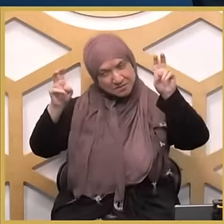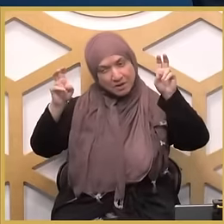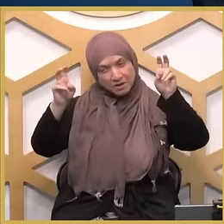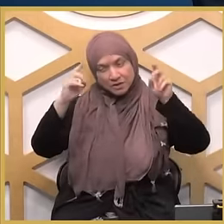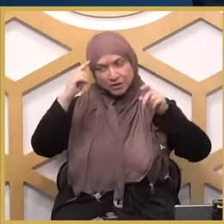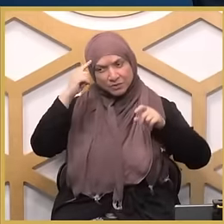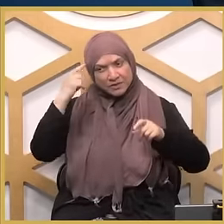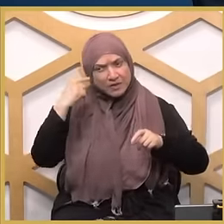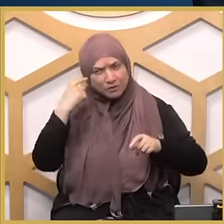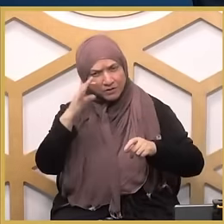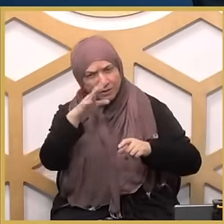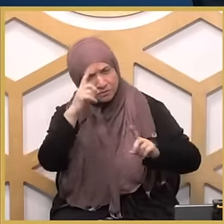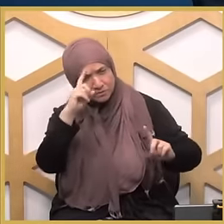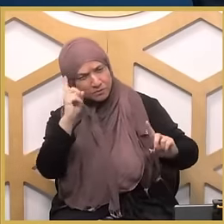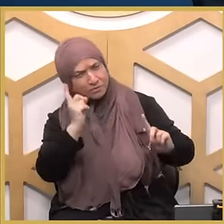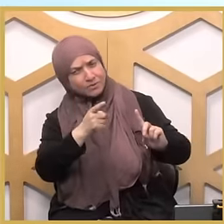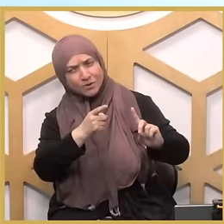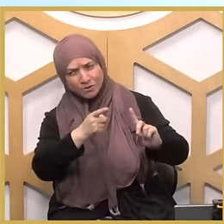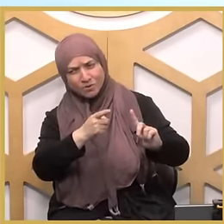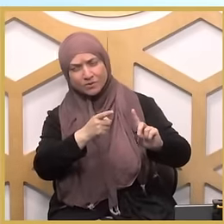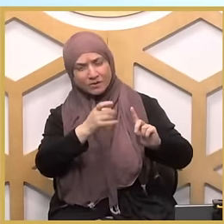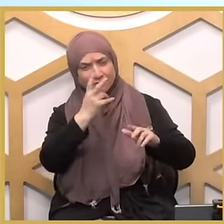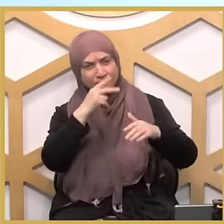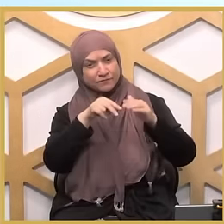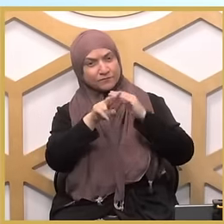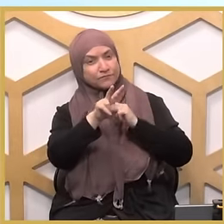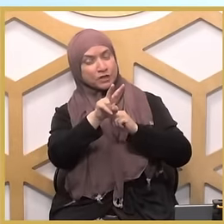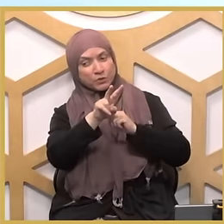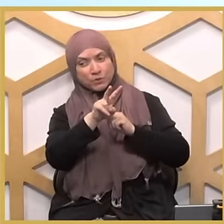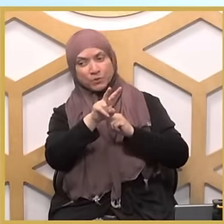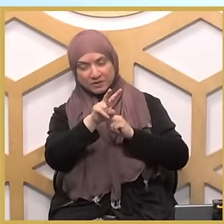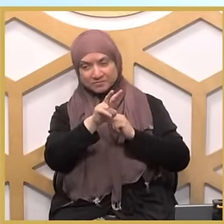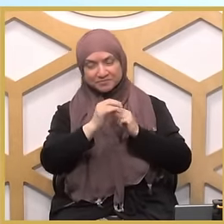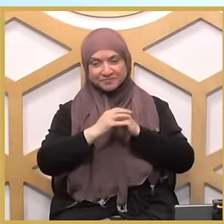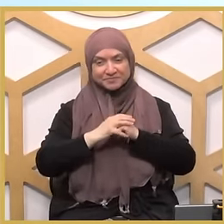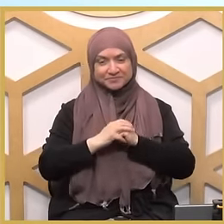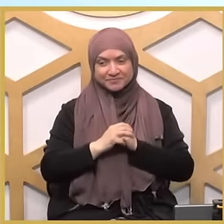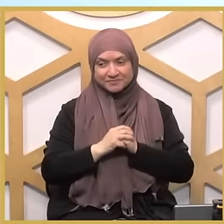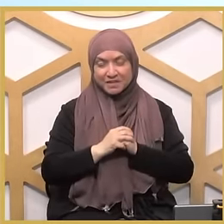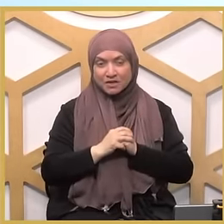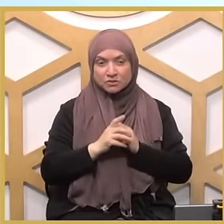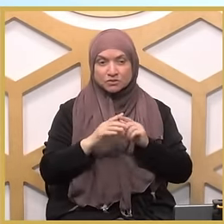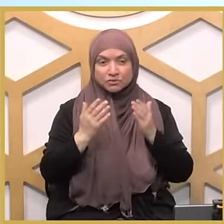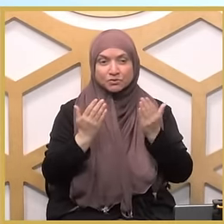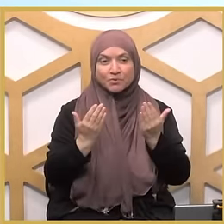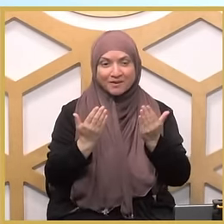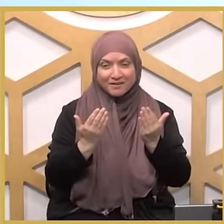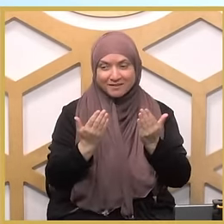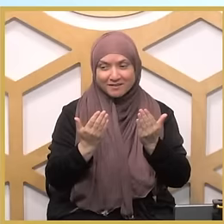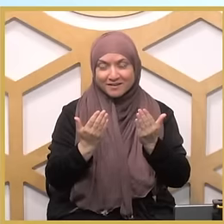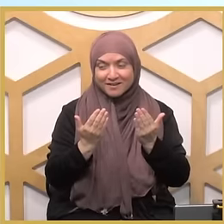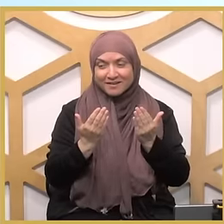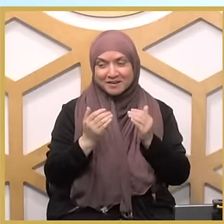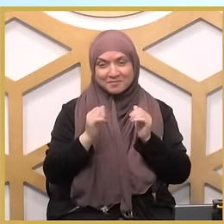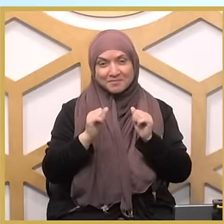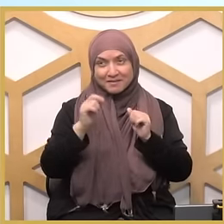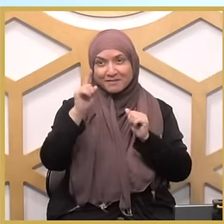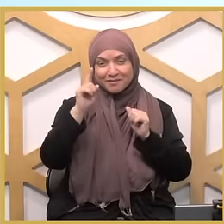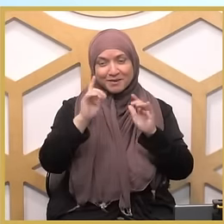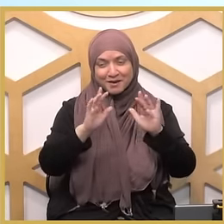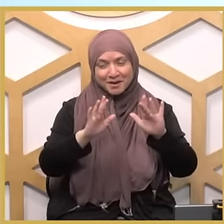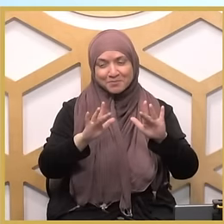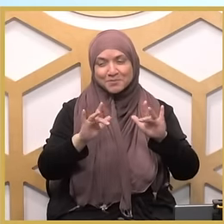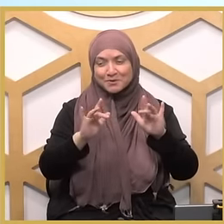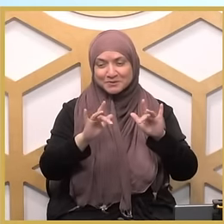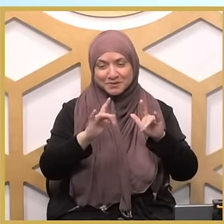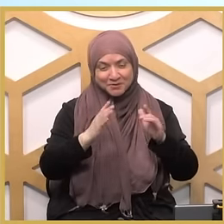that. Allah yabarak fik, Sheikh. Bismillah, alhamdulillah, salatu wassalamu ala rasulillah wa ala alihi wa sahbihi man wala. May Allah subhanahu wa ta'ala have mercy on the author, Imam